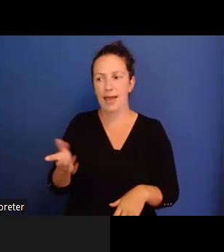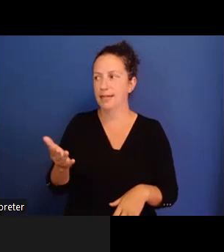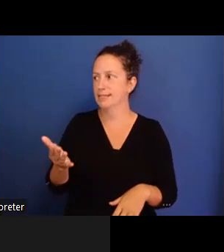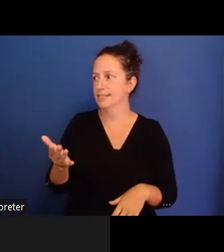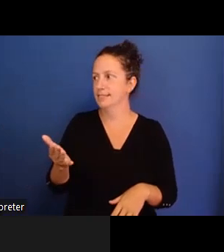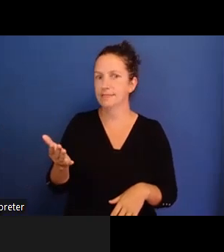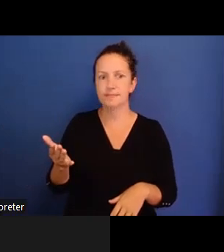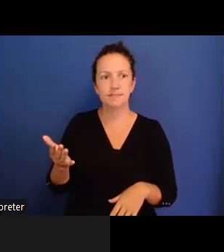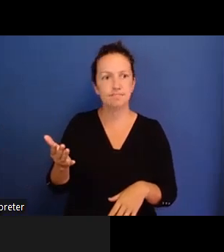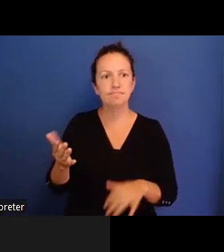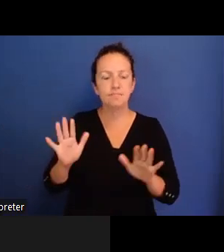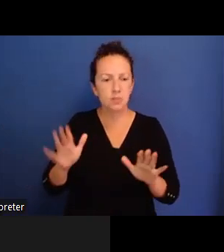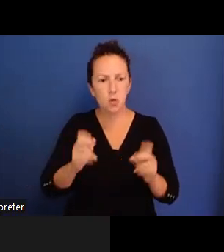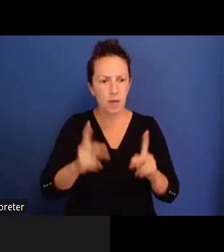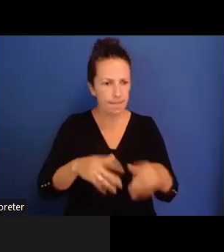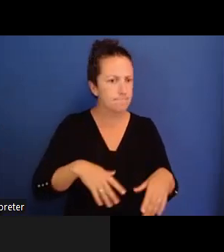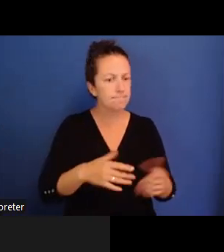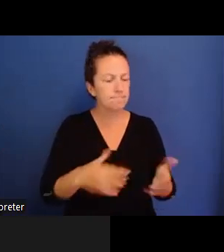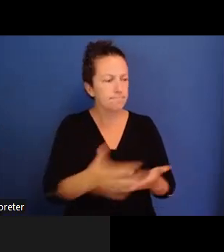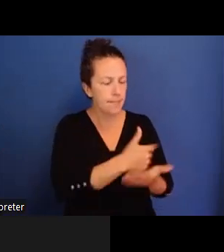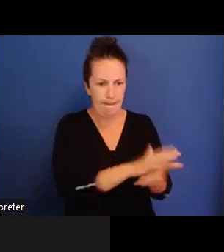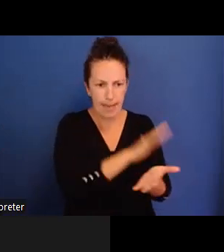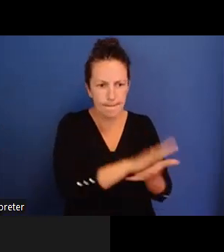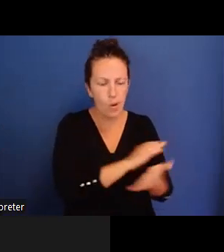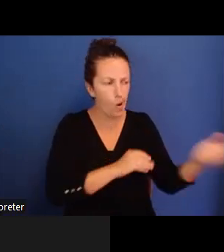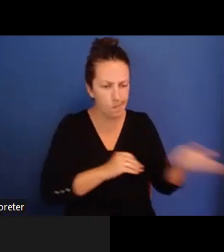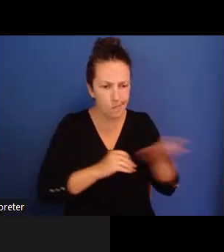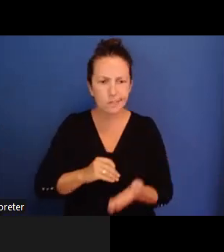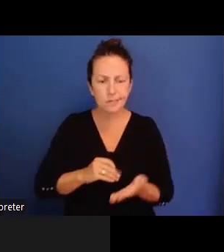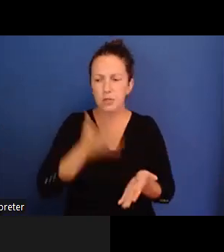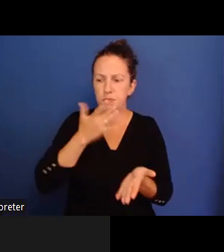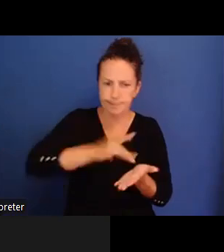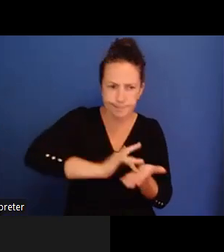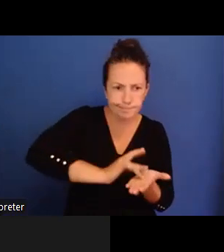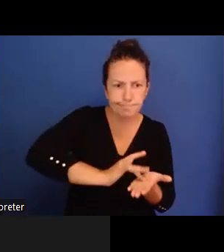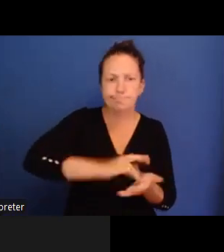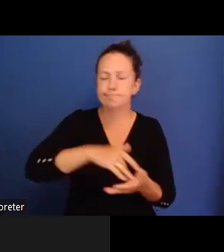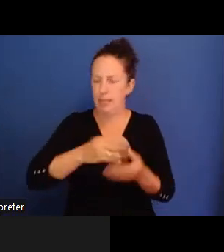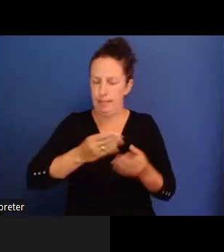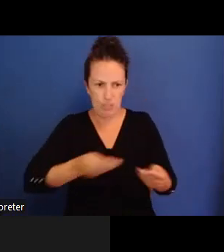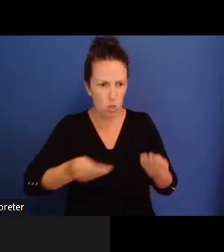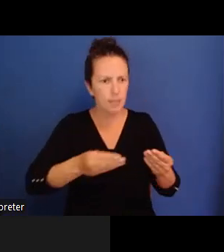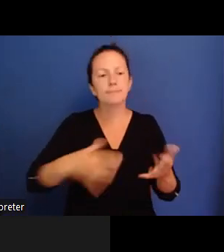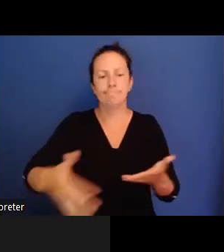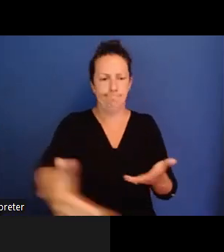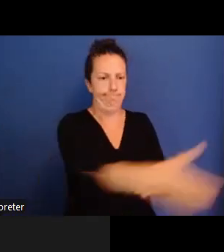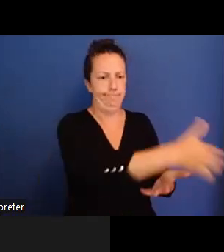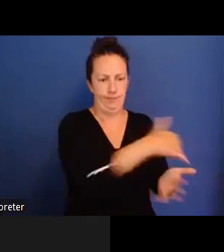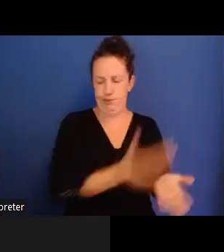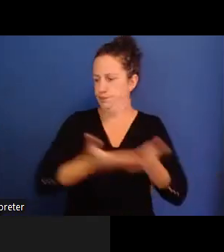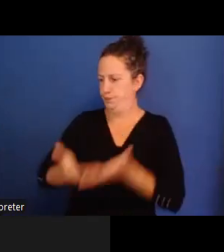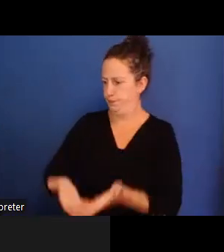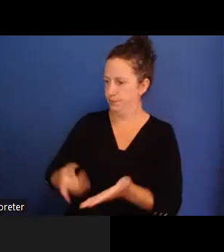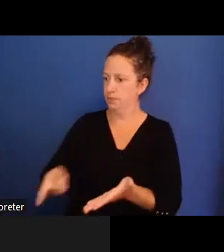you got all the paper and the crayons and the material, you explained the project to the